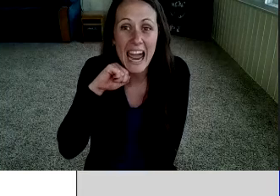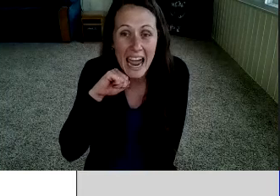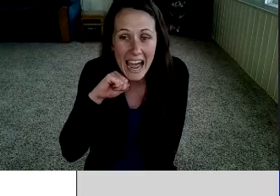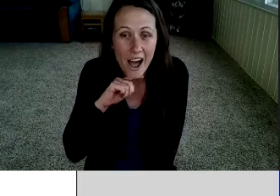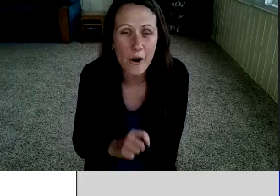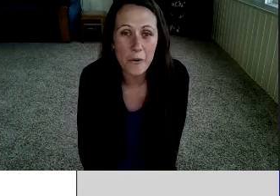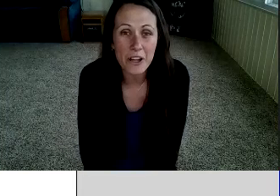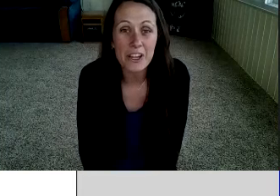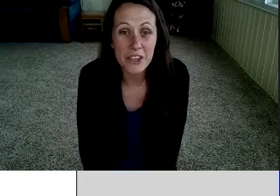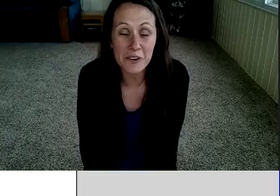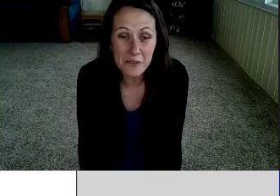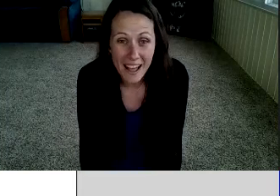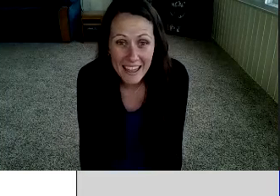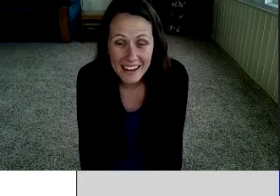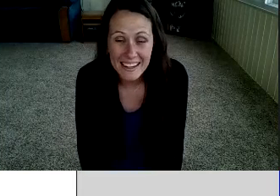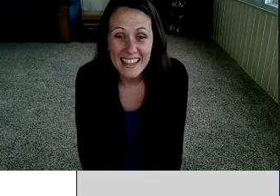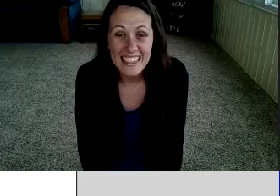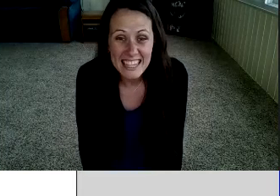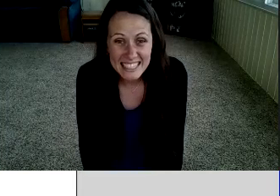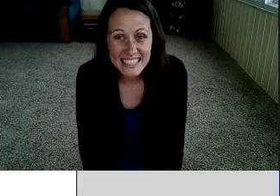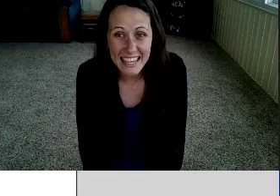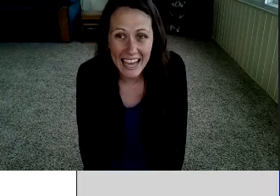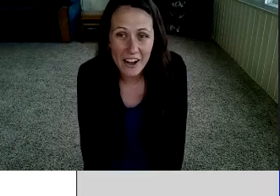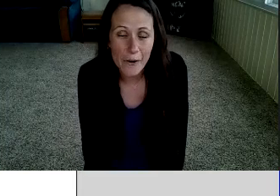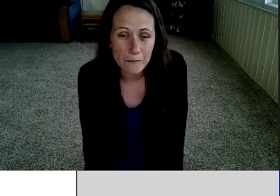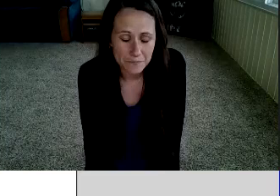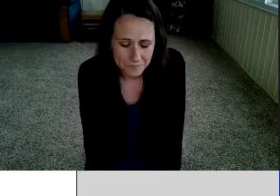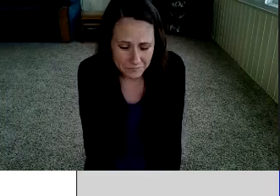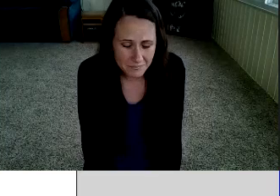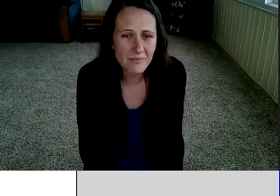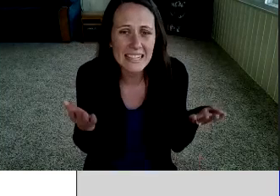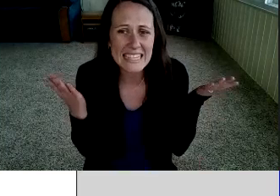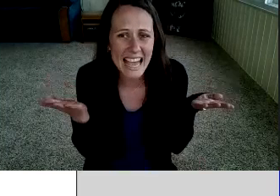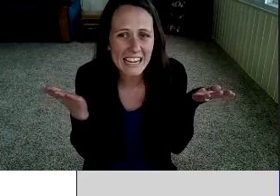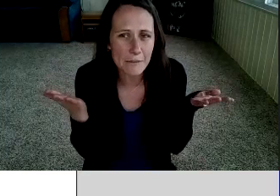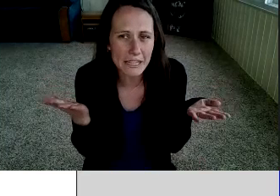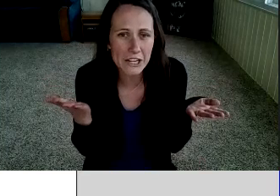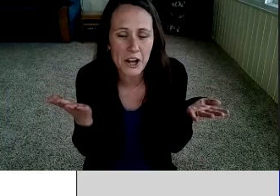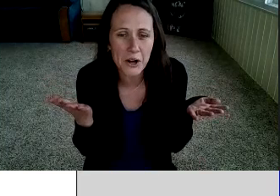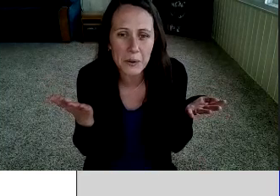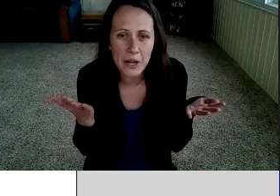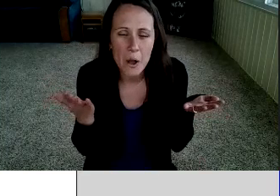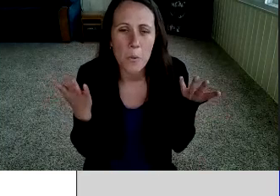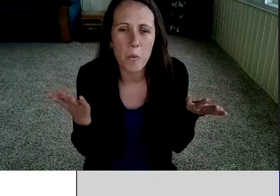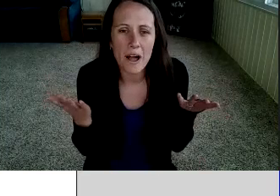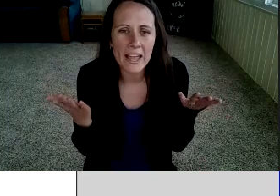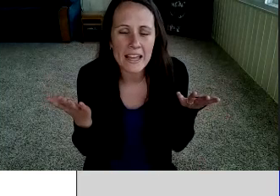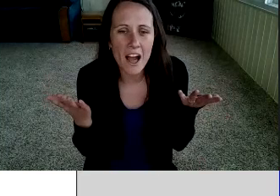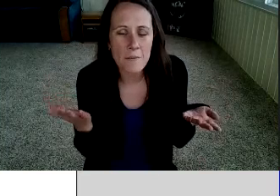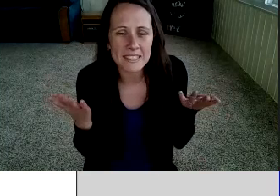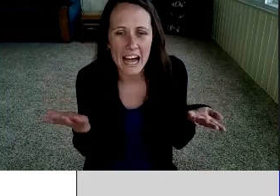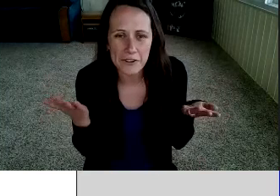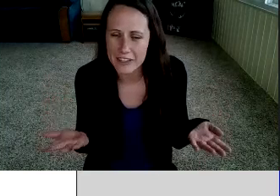said cow, you're right. This is a cow. Does anybody know